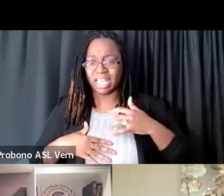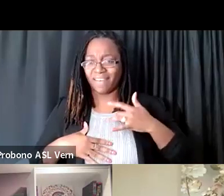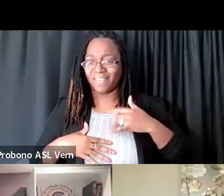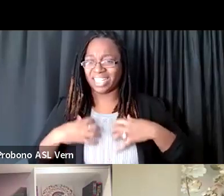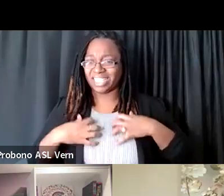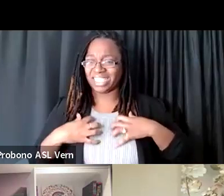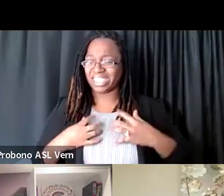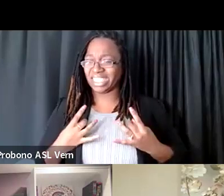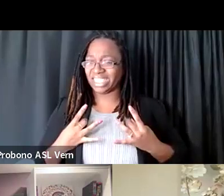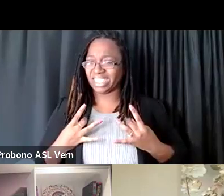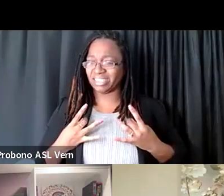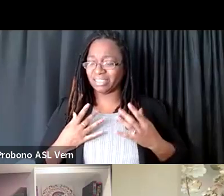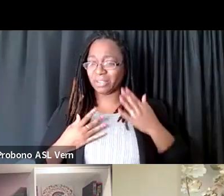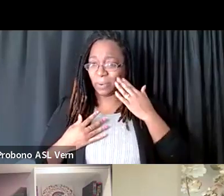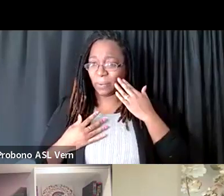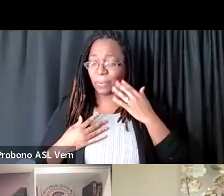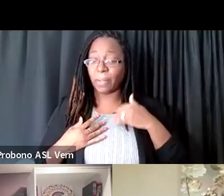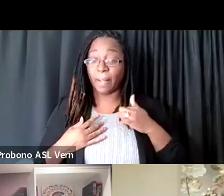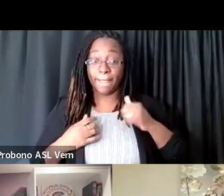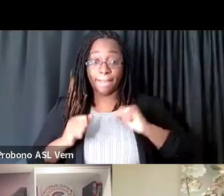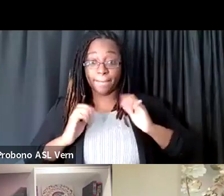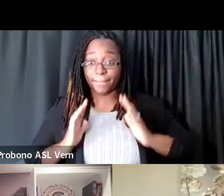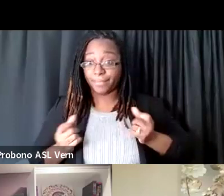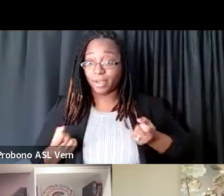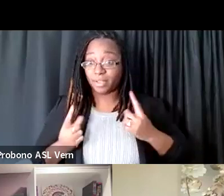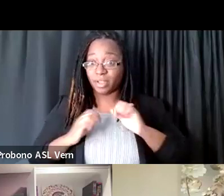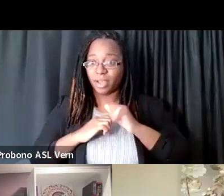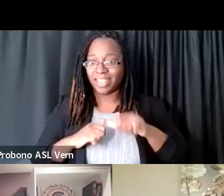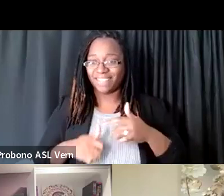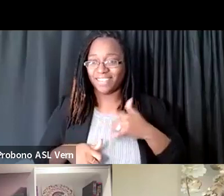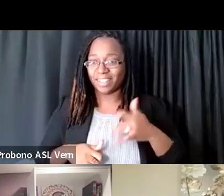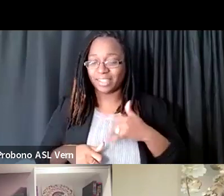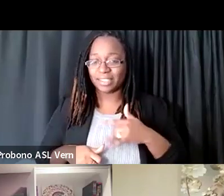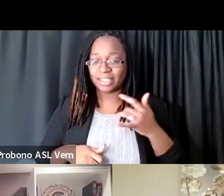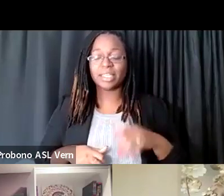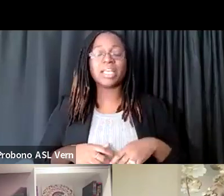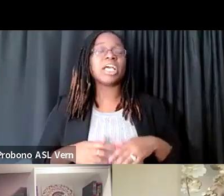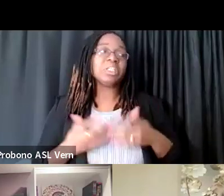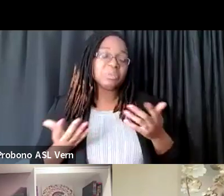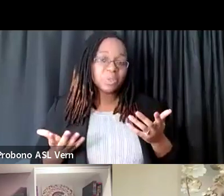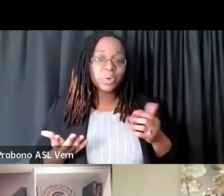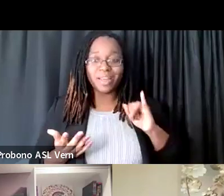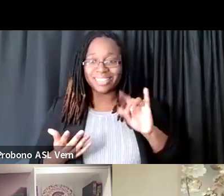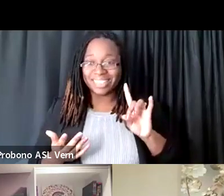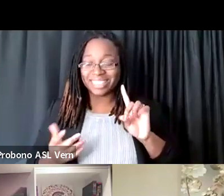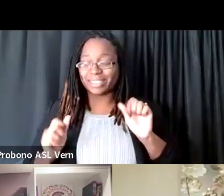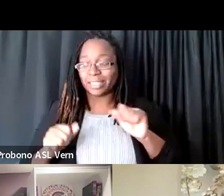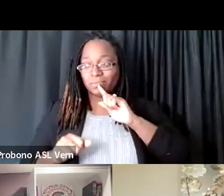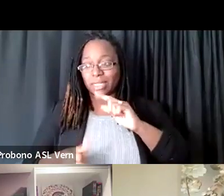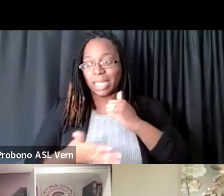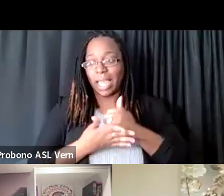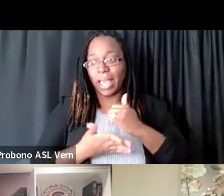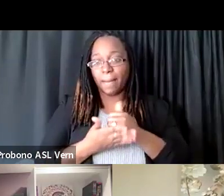like icky, you know?" And as an actor, I understand how that feels, right? So an ID can really help to